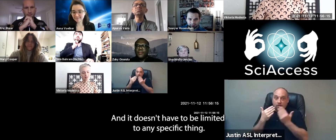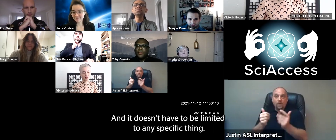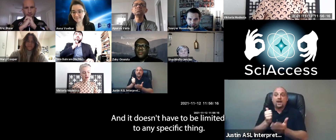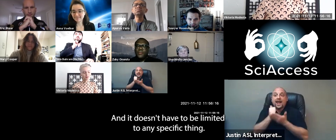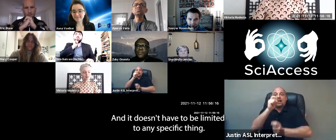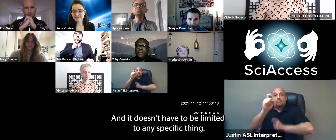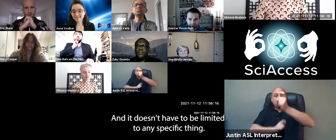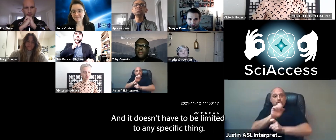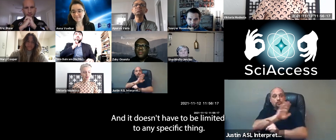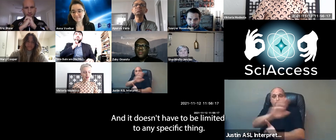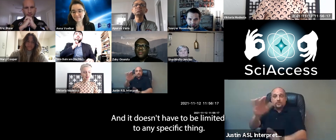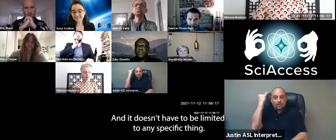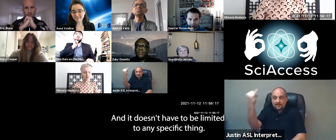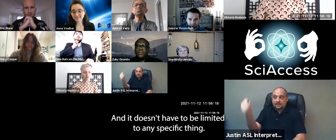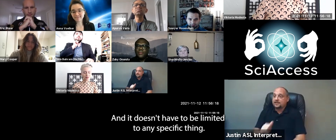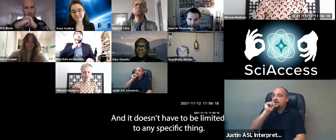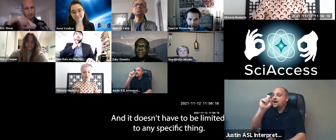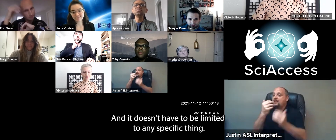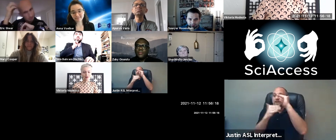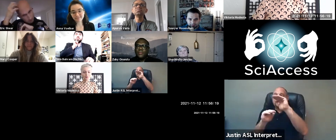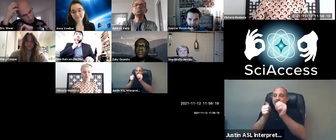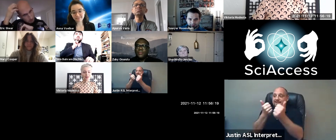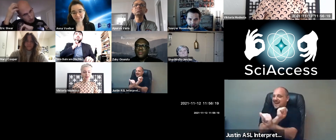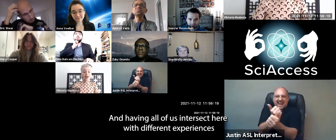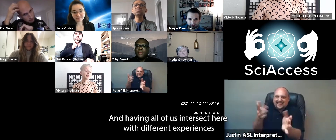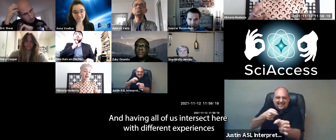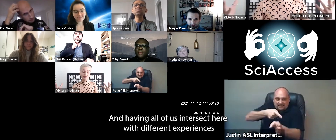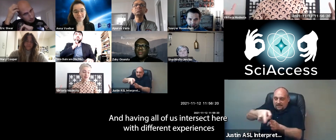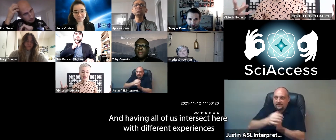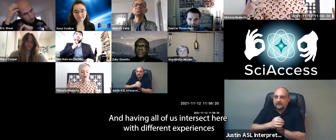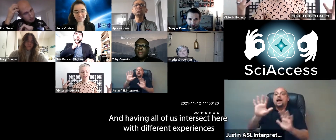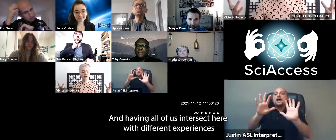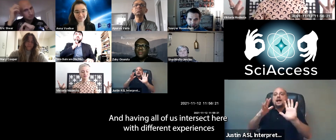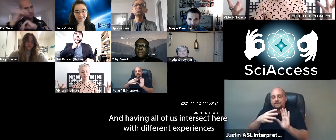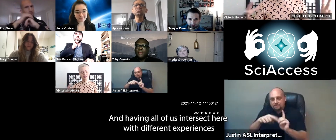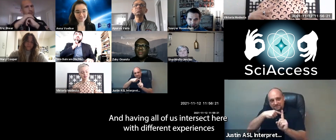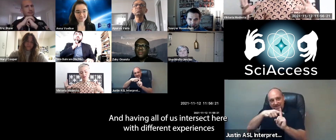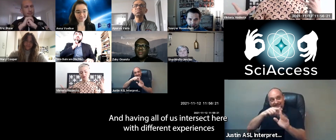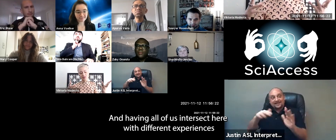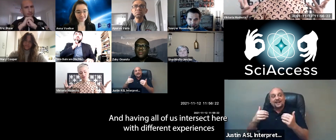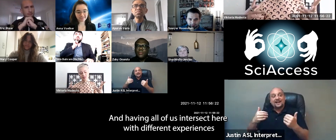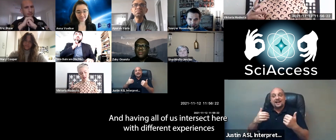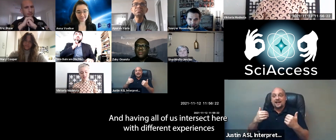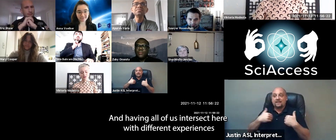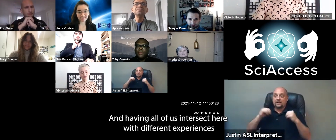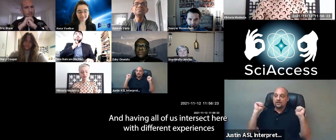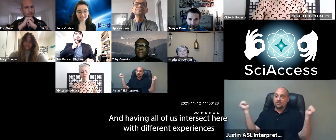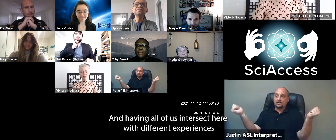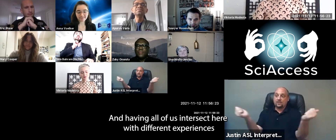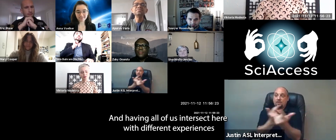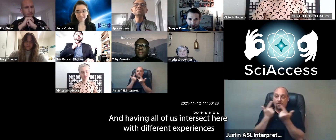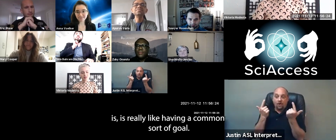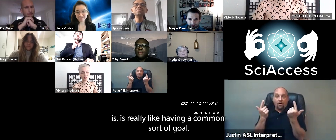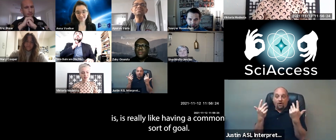it doesn't have to be limited to any specific thing. And having all of us, intersect here with